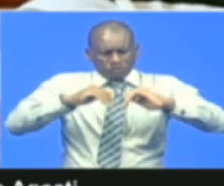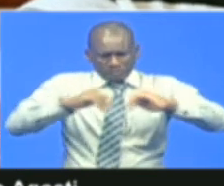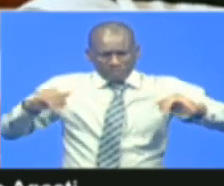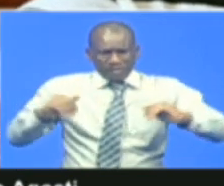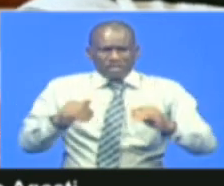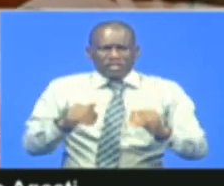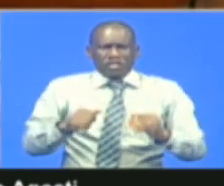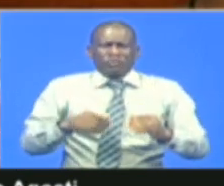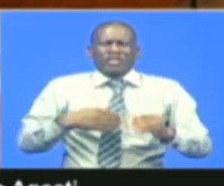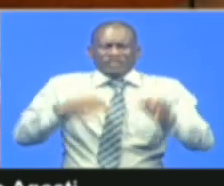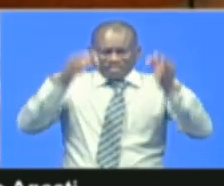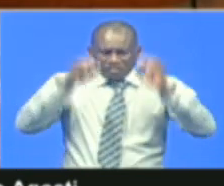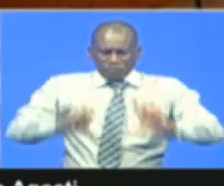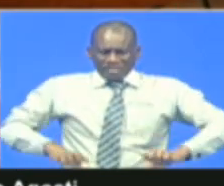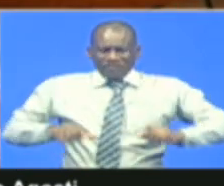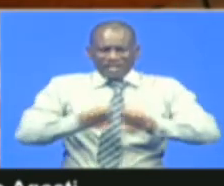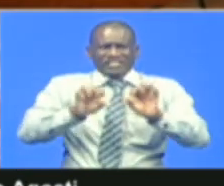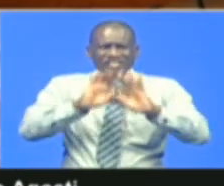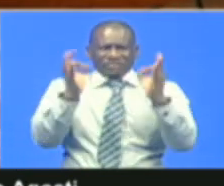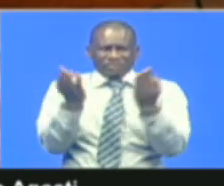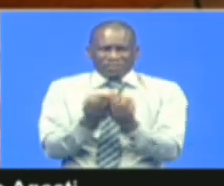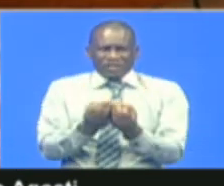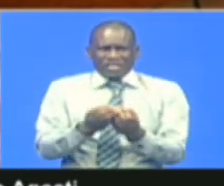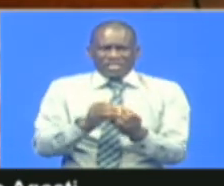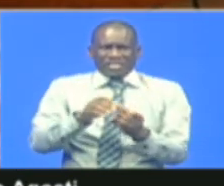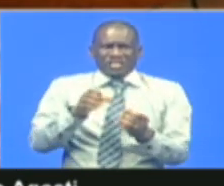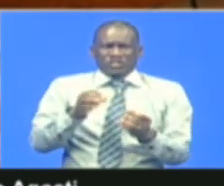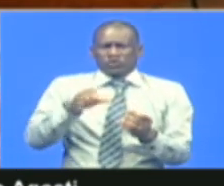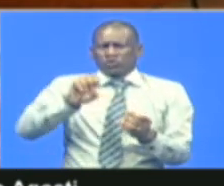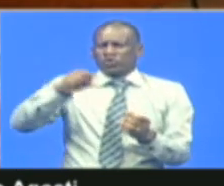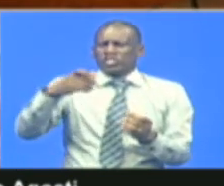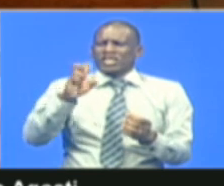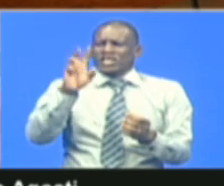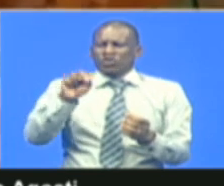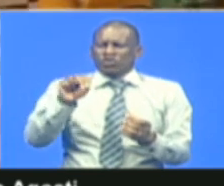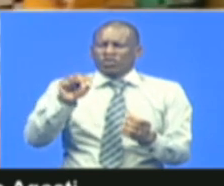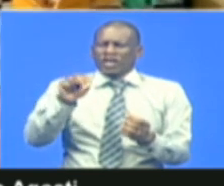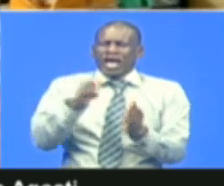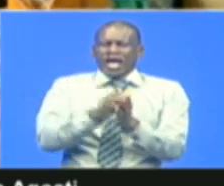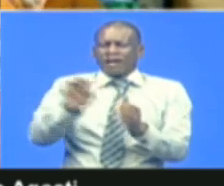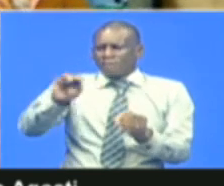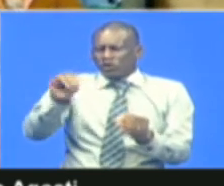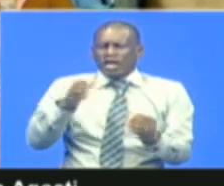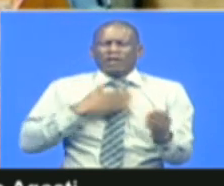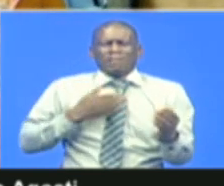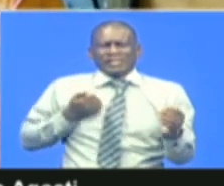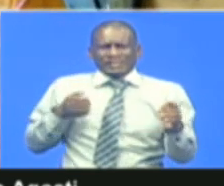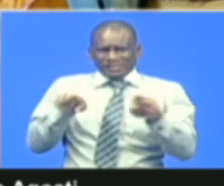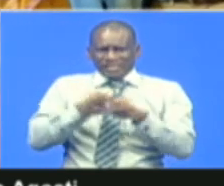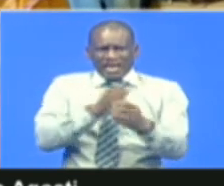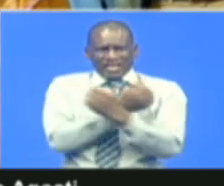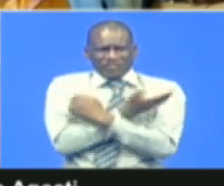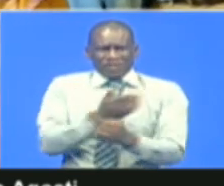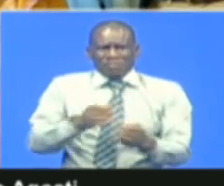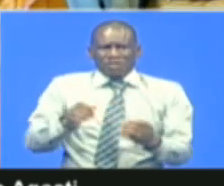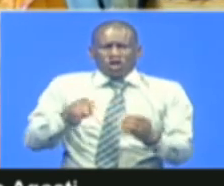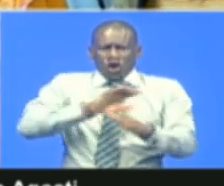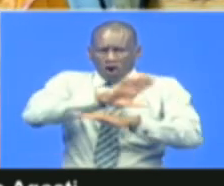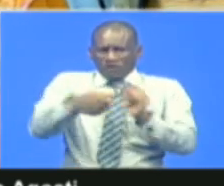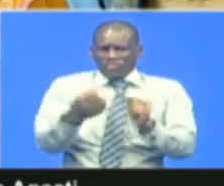as a family. To assure Mavis and Sharon, they are my sisters and I love them very much. Mavis, Melon,